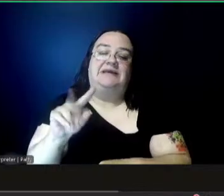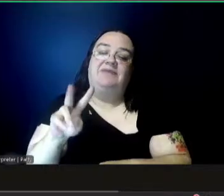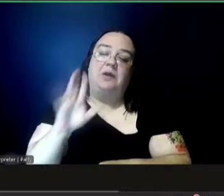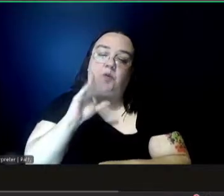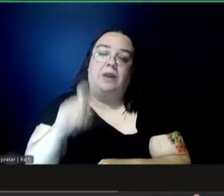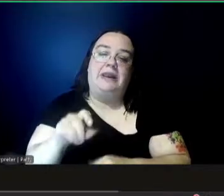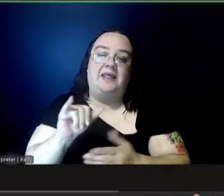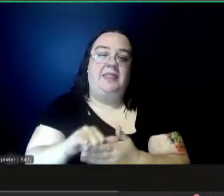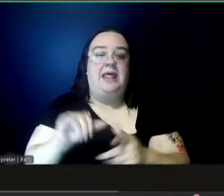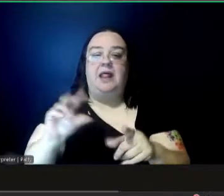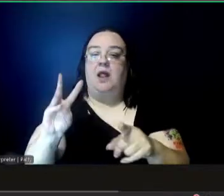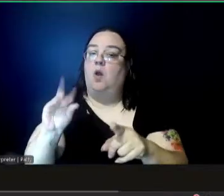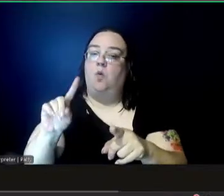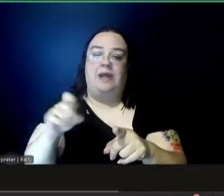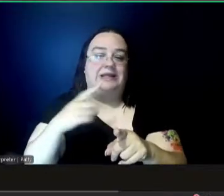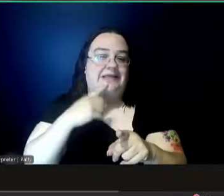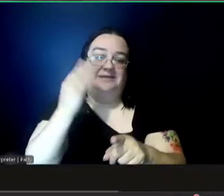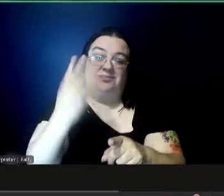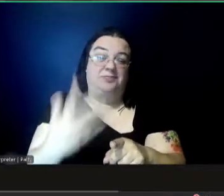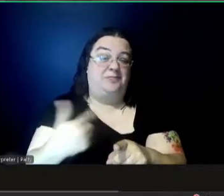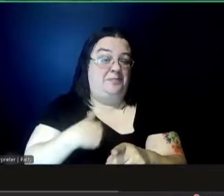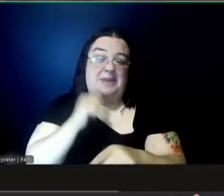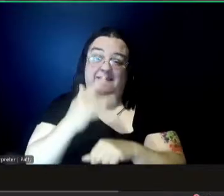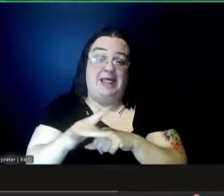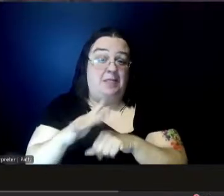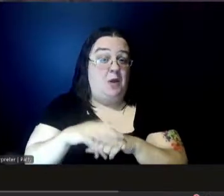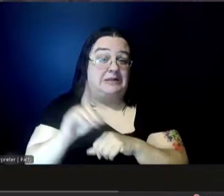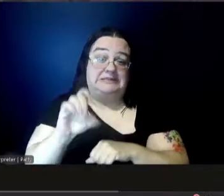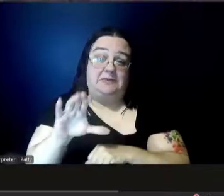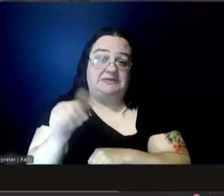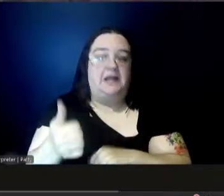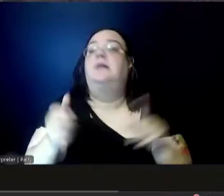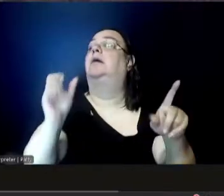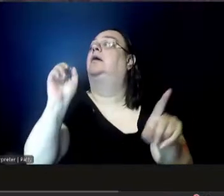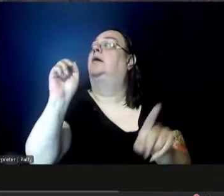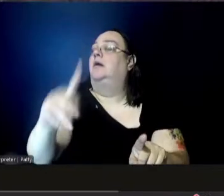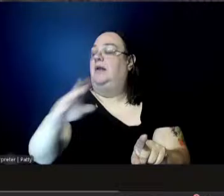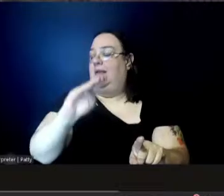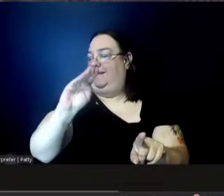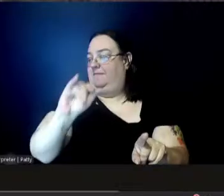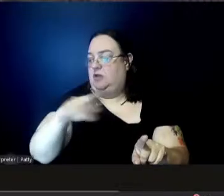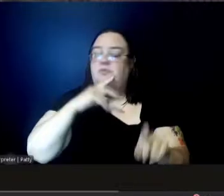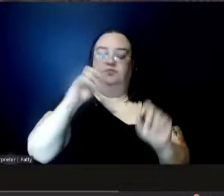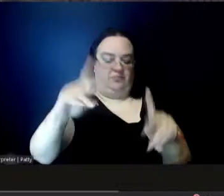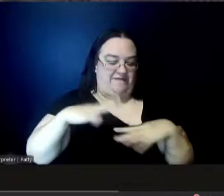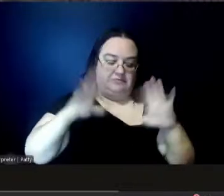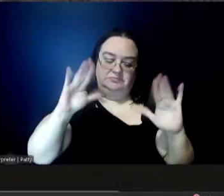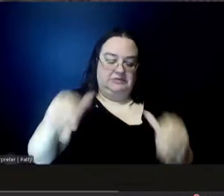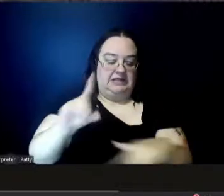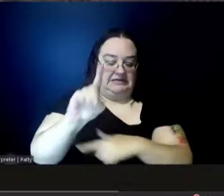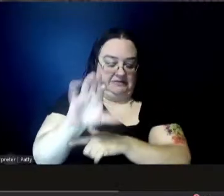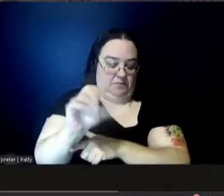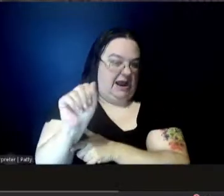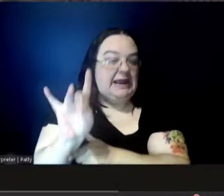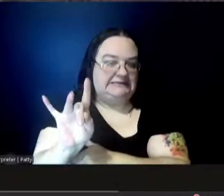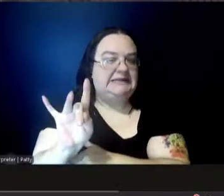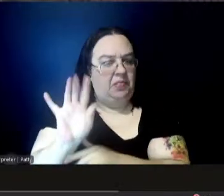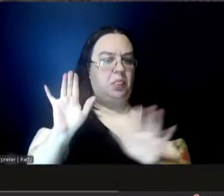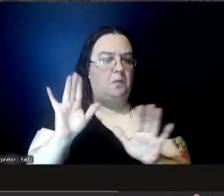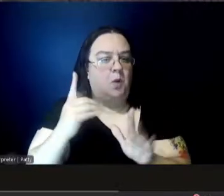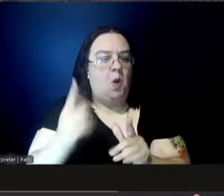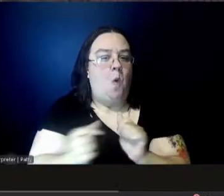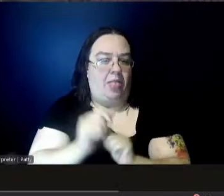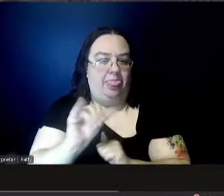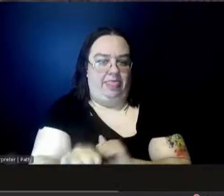I'm not available the 10th, this FYI. Okay, let's go with the 18th. Okay.